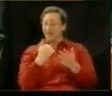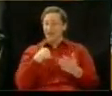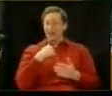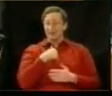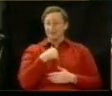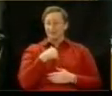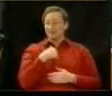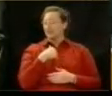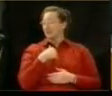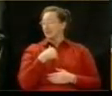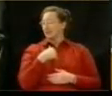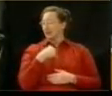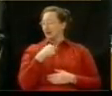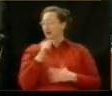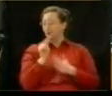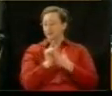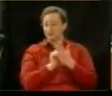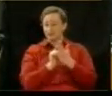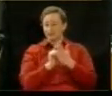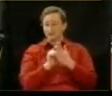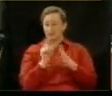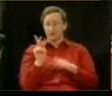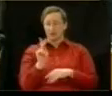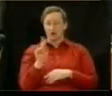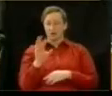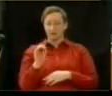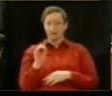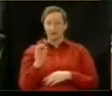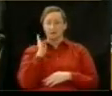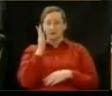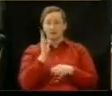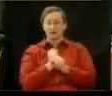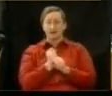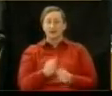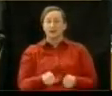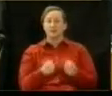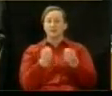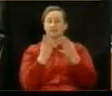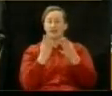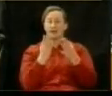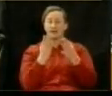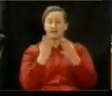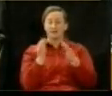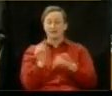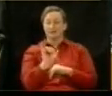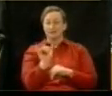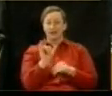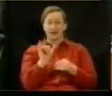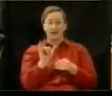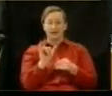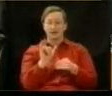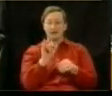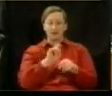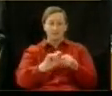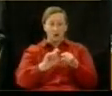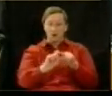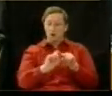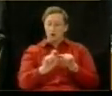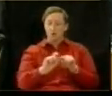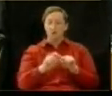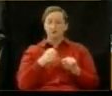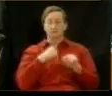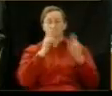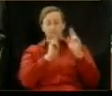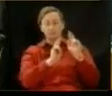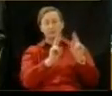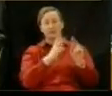delegation here in Knox County will get the same number or more calls than we've received. And I think they'll understand the urgency of it and the importance of it. And I would expect that they